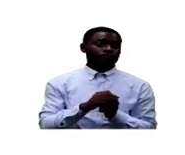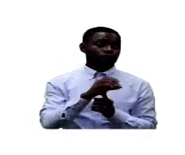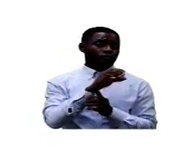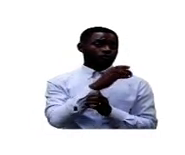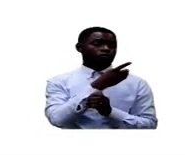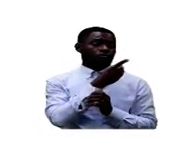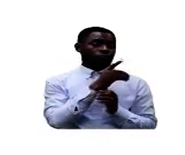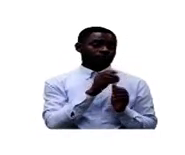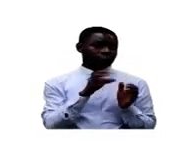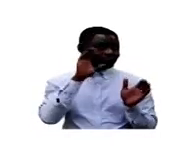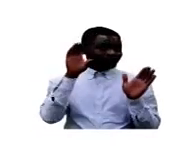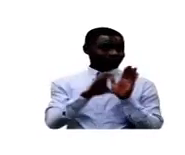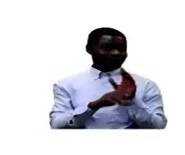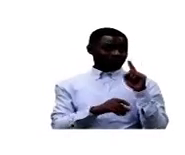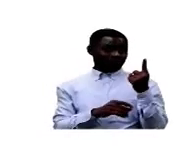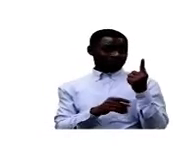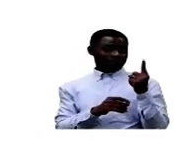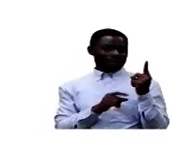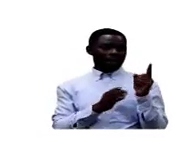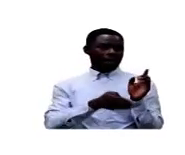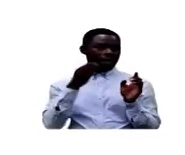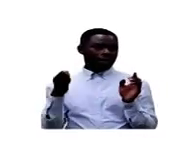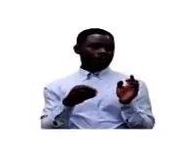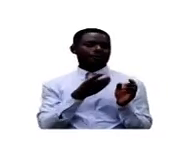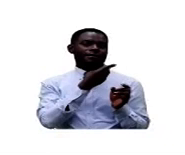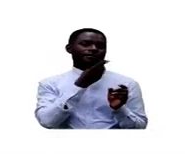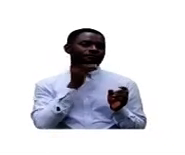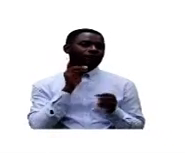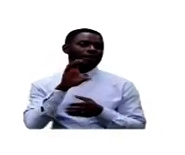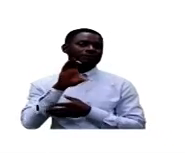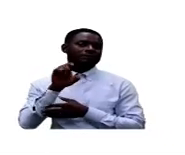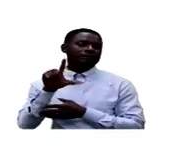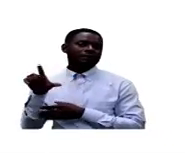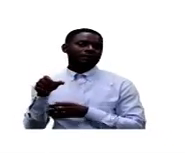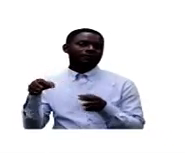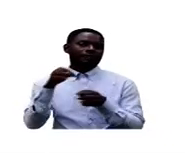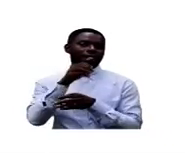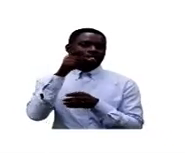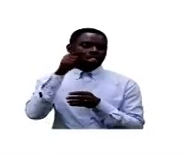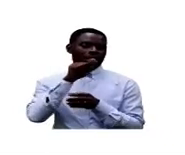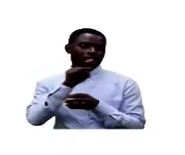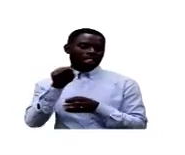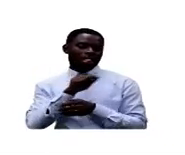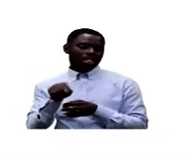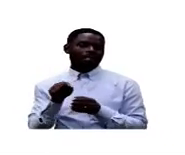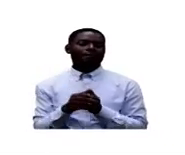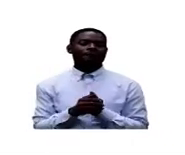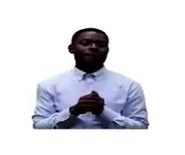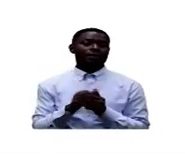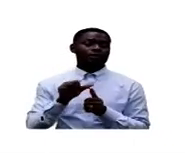cell, I'll use the assemble to replace it. I'll also have my switch, so I'll